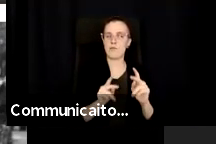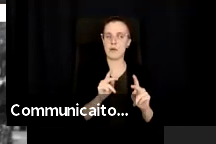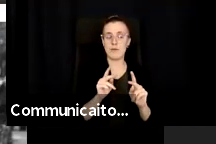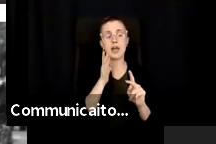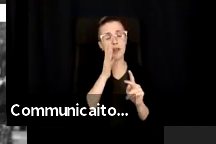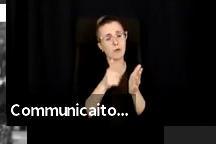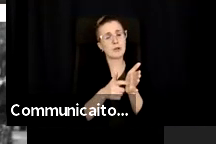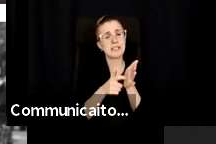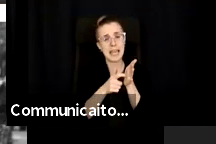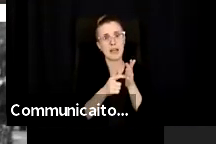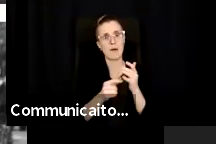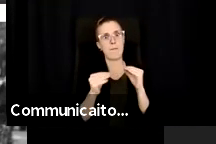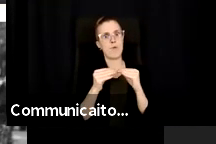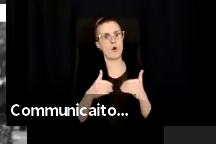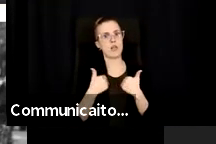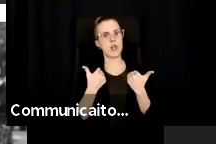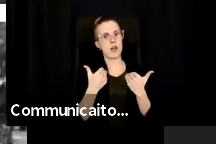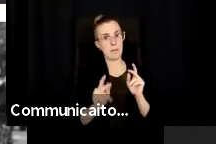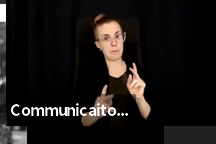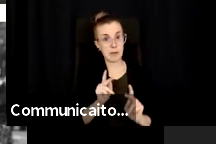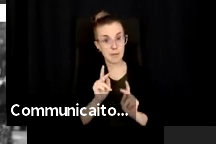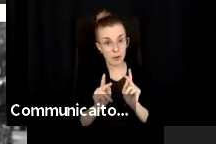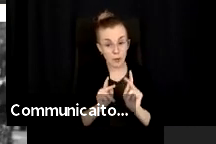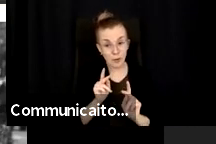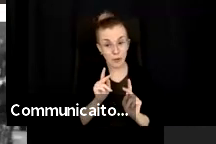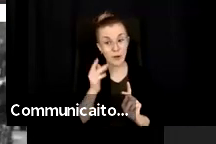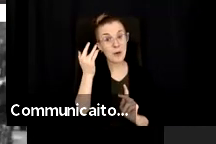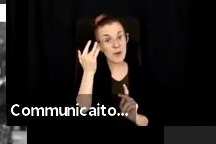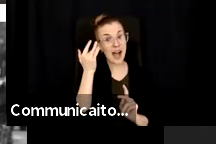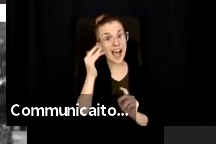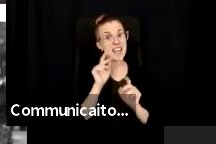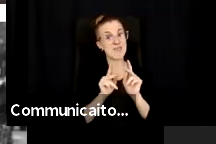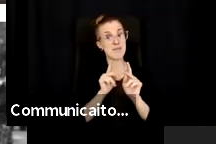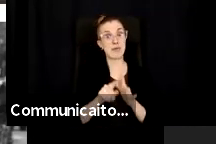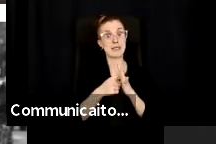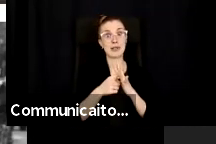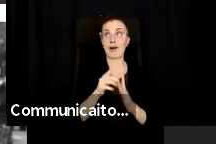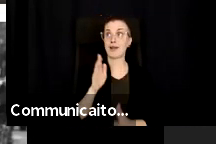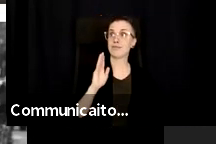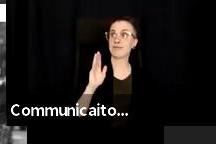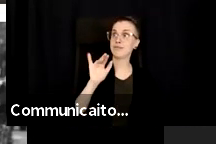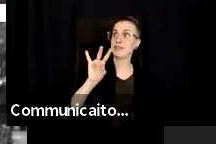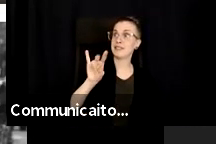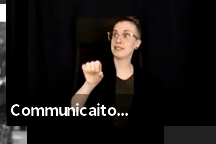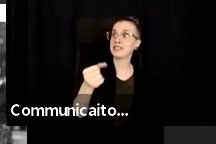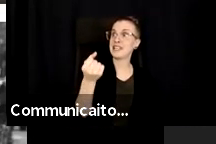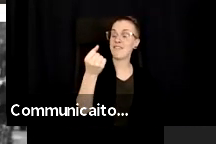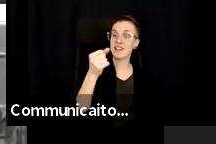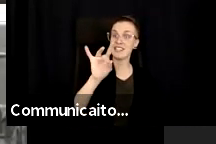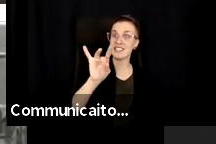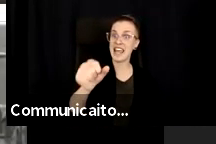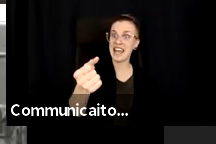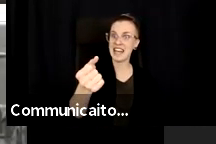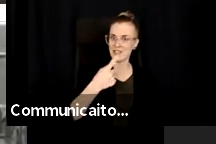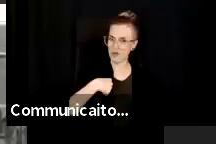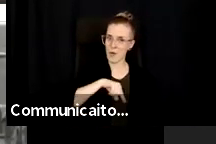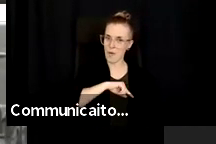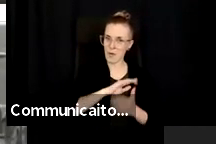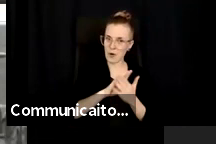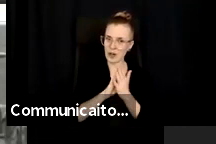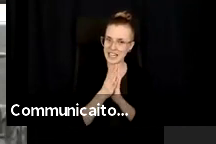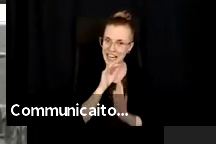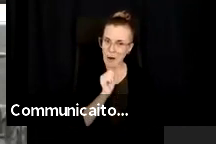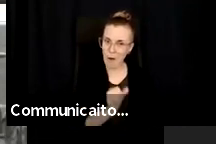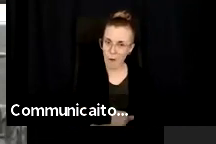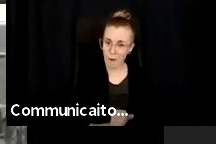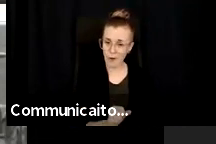people, because those of us who were started out back in the 70s and 80s are going to get old. I'm already old.